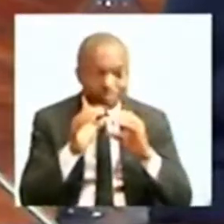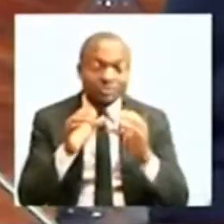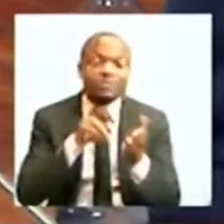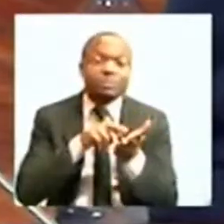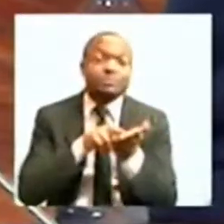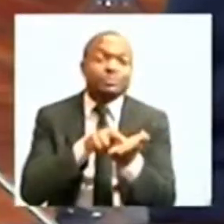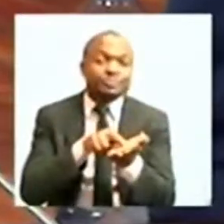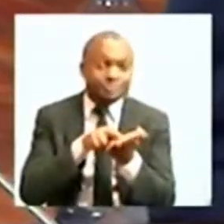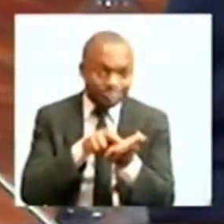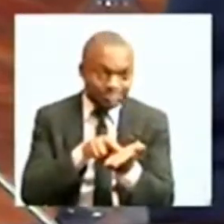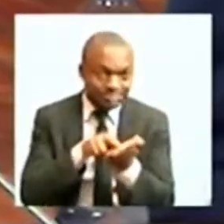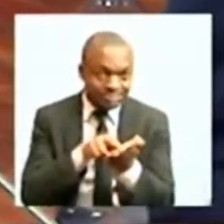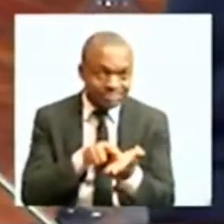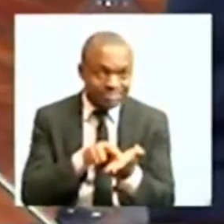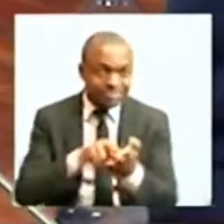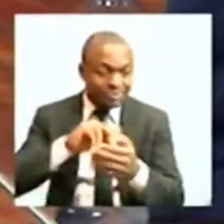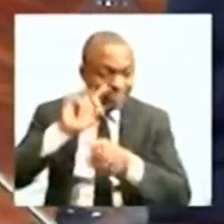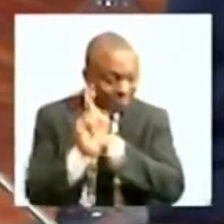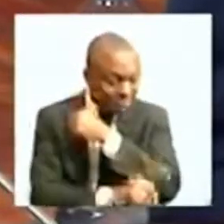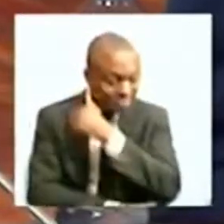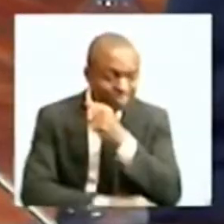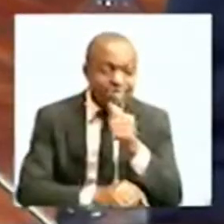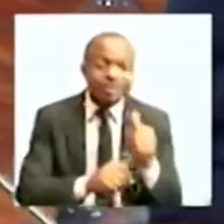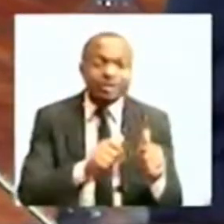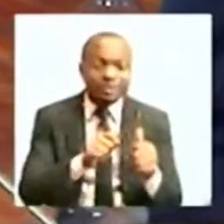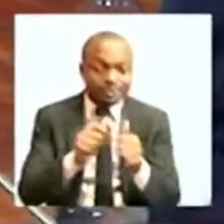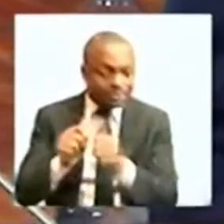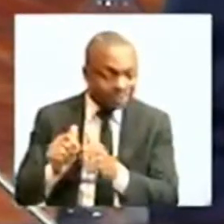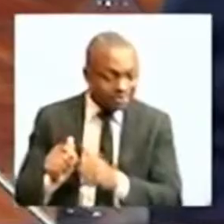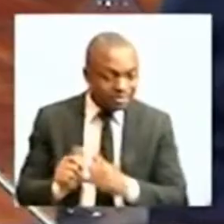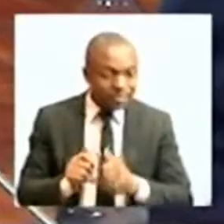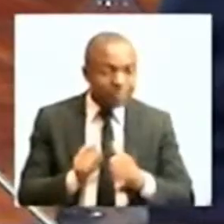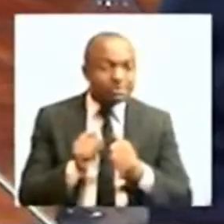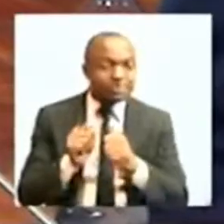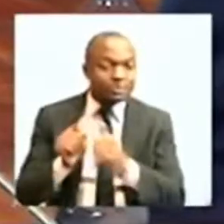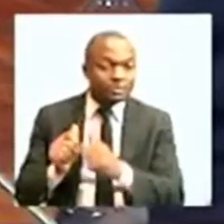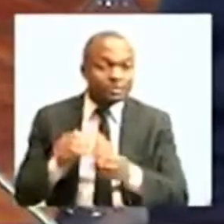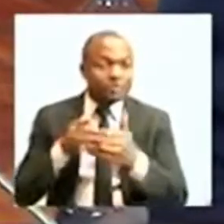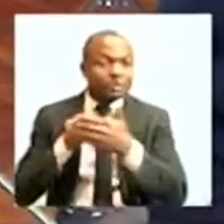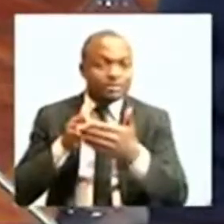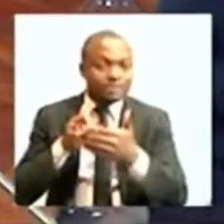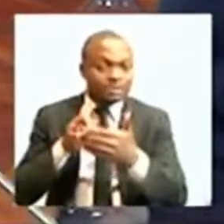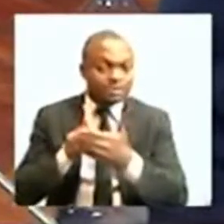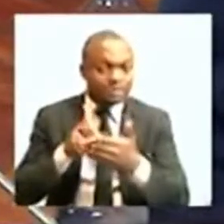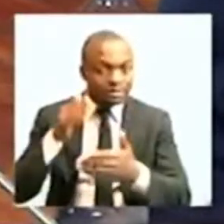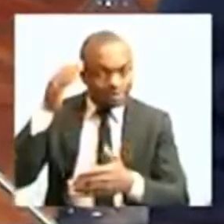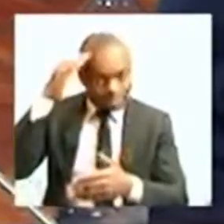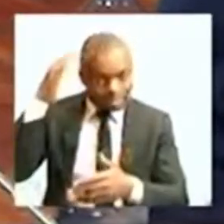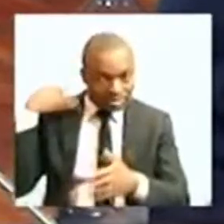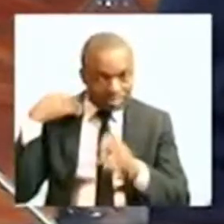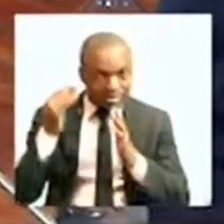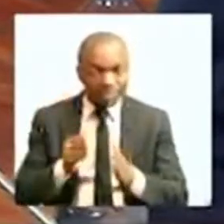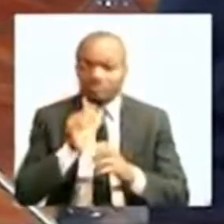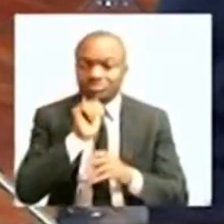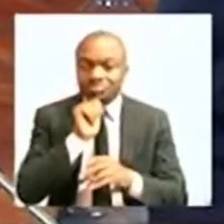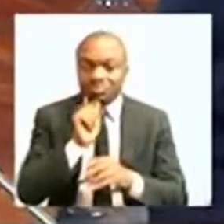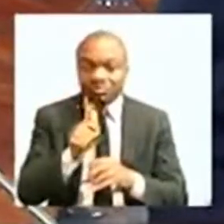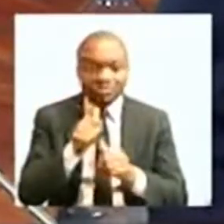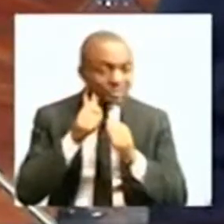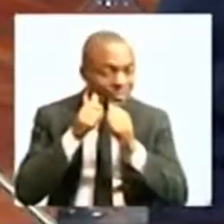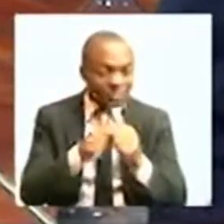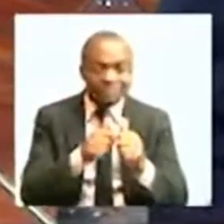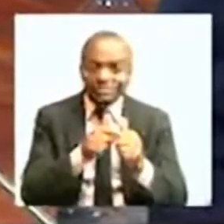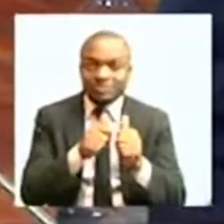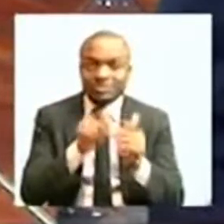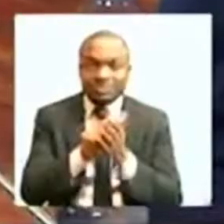recommending disciplinary action against officers who are non-compliant and those who fail